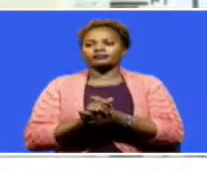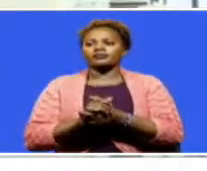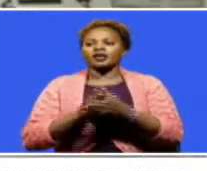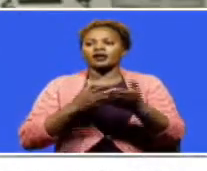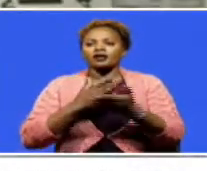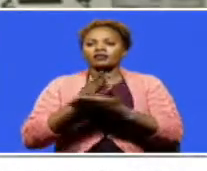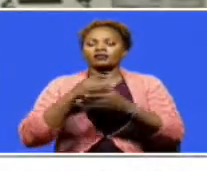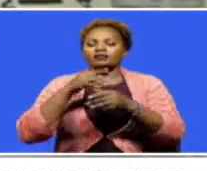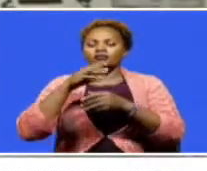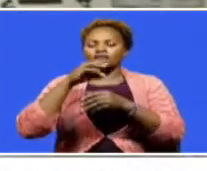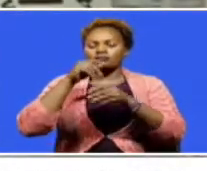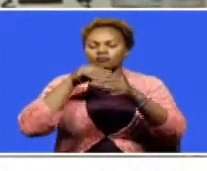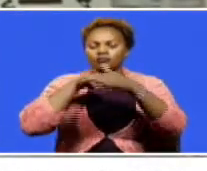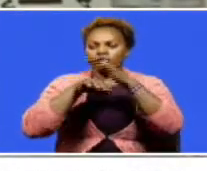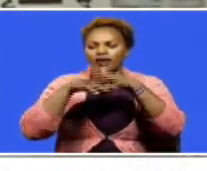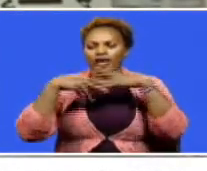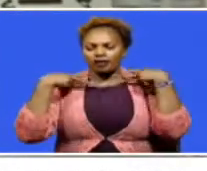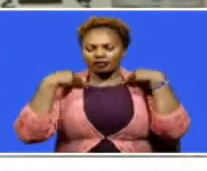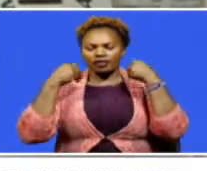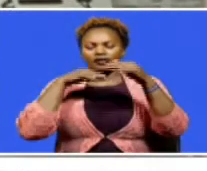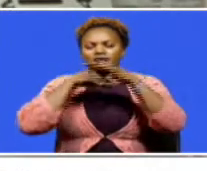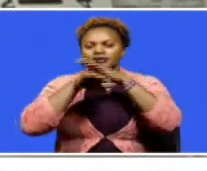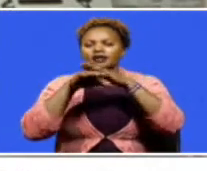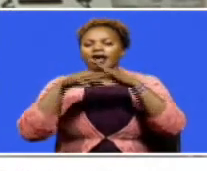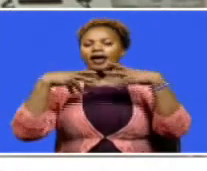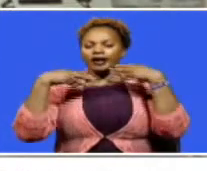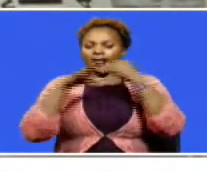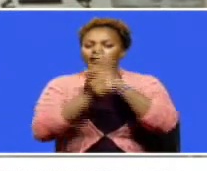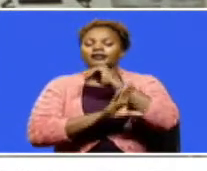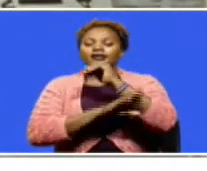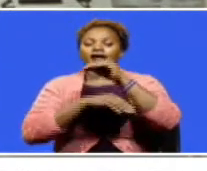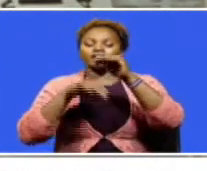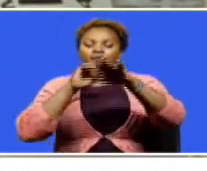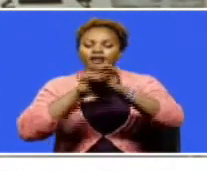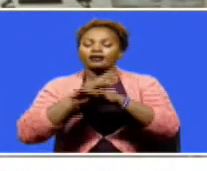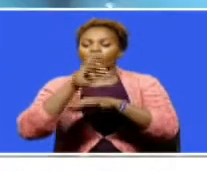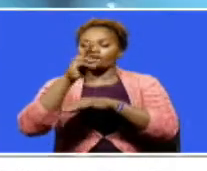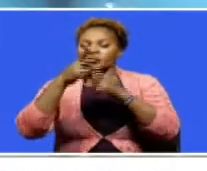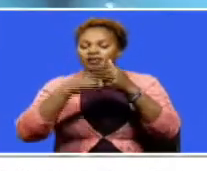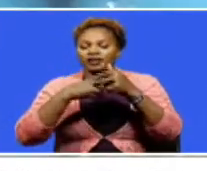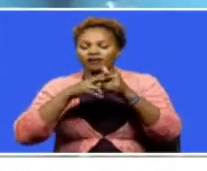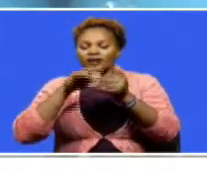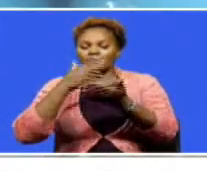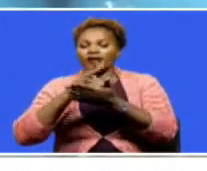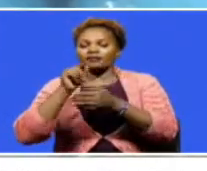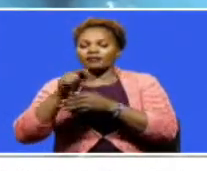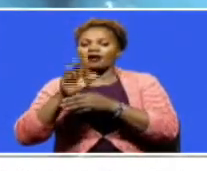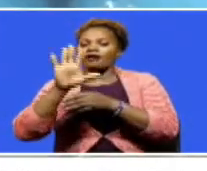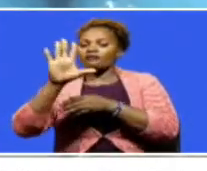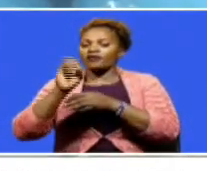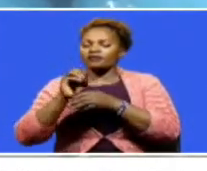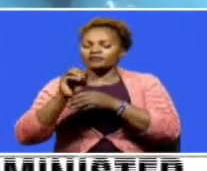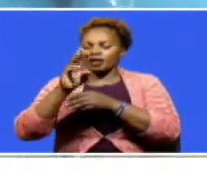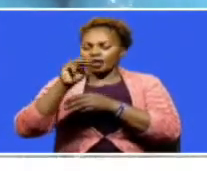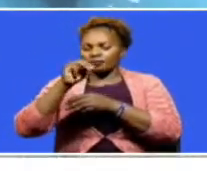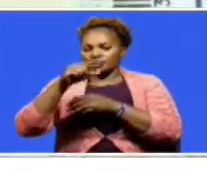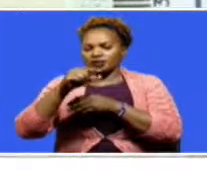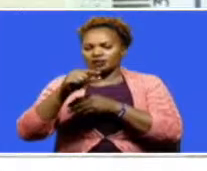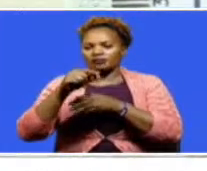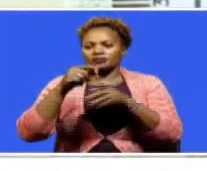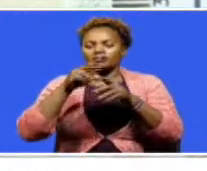Through the Clinton Health Access Initiative, the country has received 47,000 packs of 50 milligram